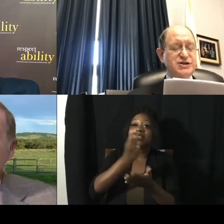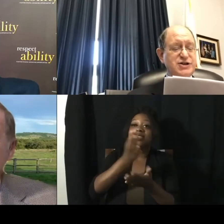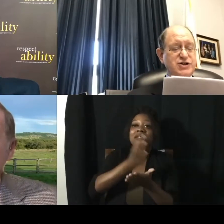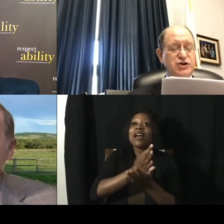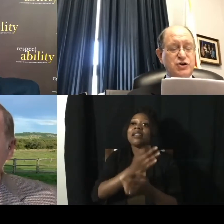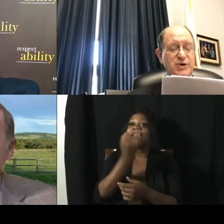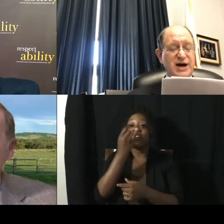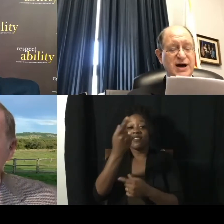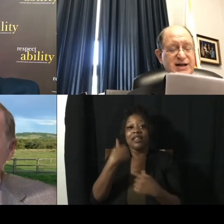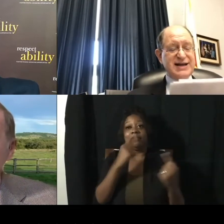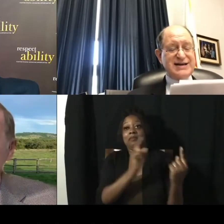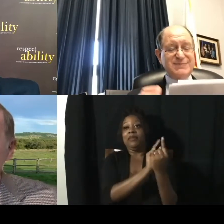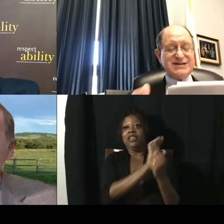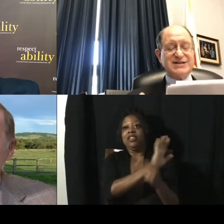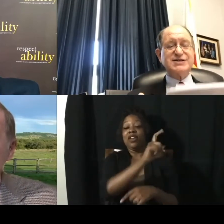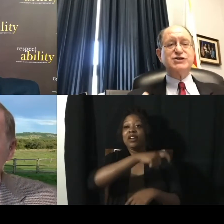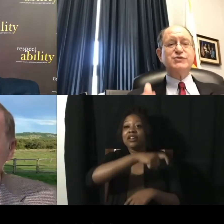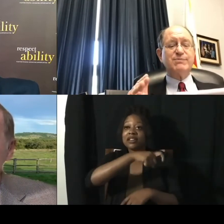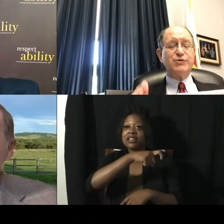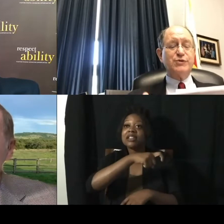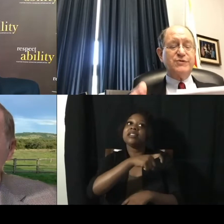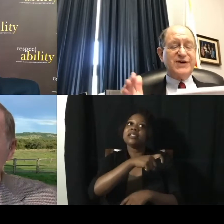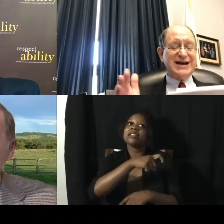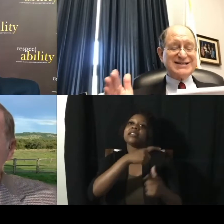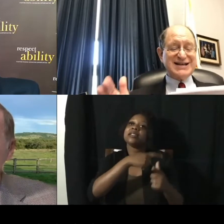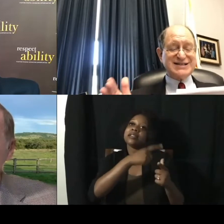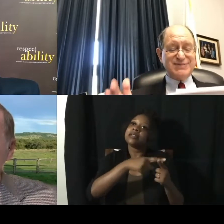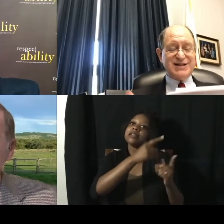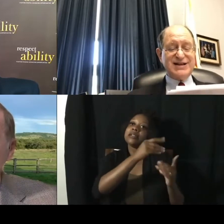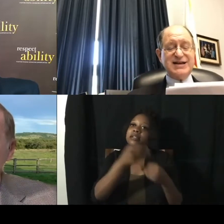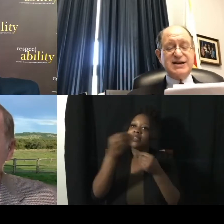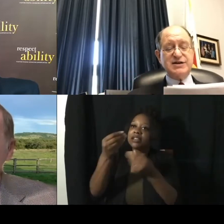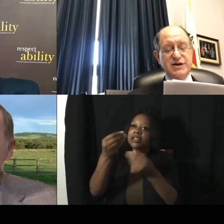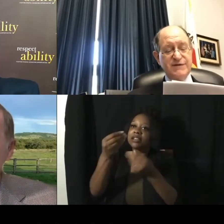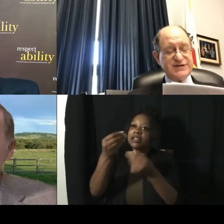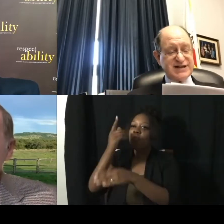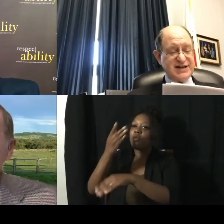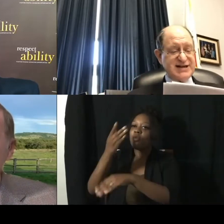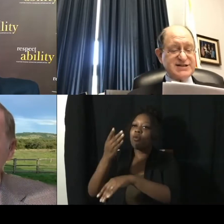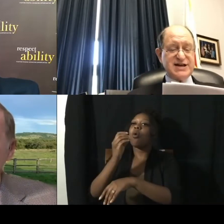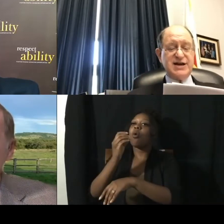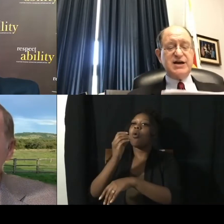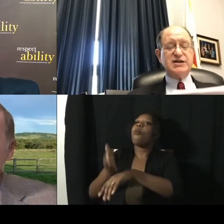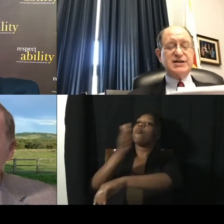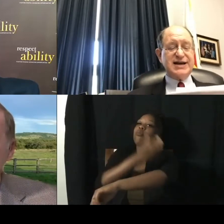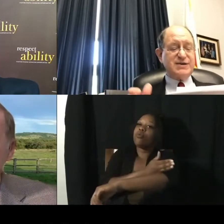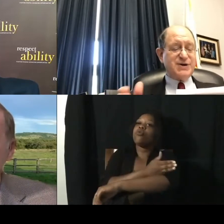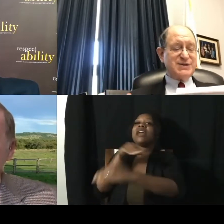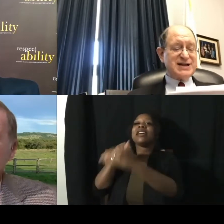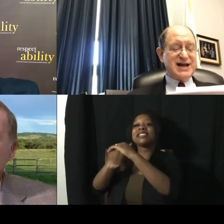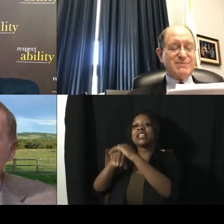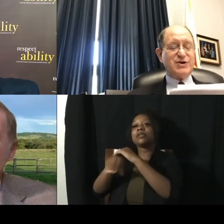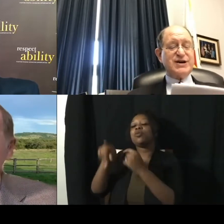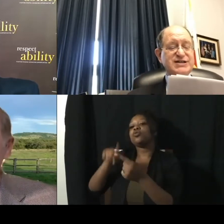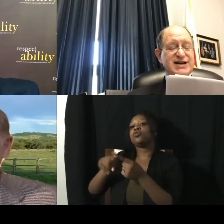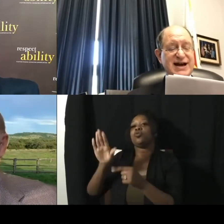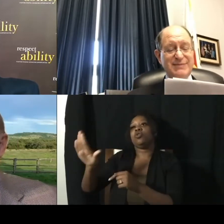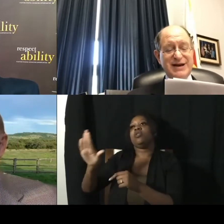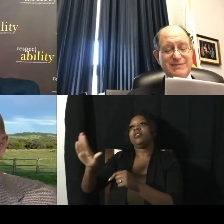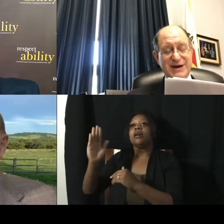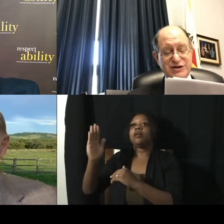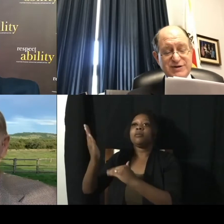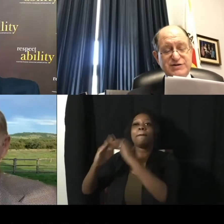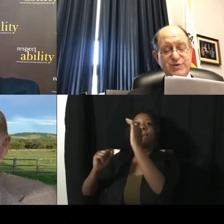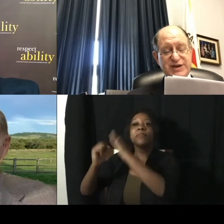encouraged to lend to businesses to improve accessibility to their facilities, to lend to public libraries that